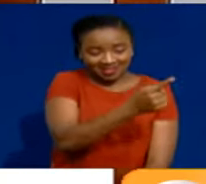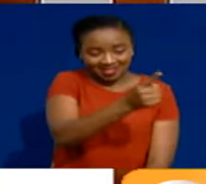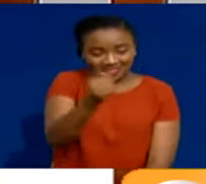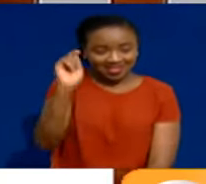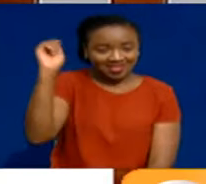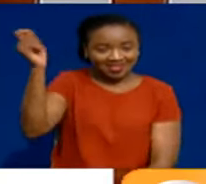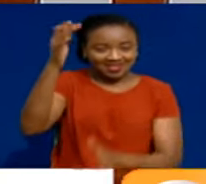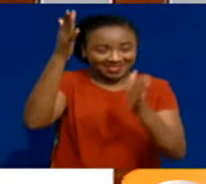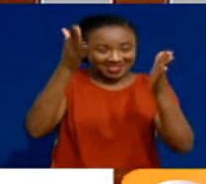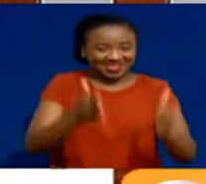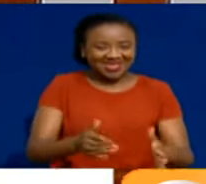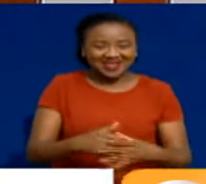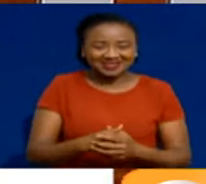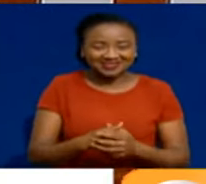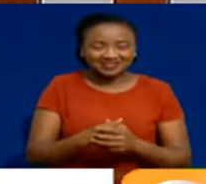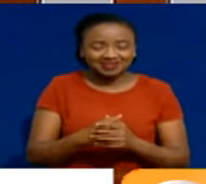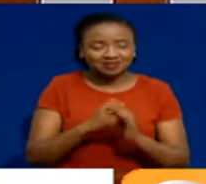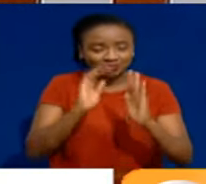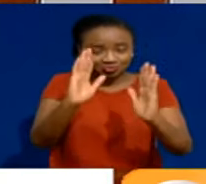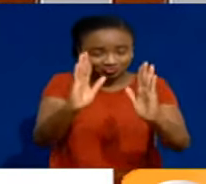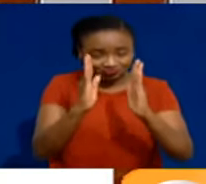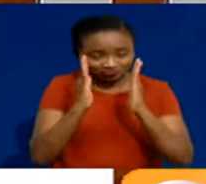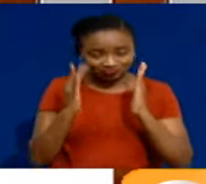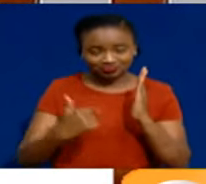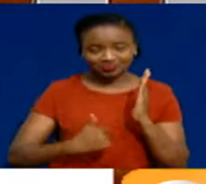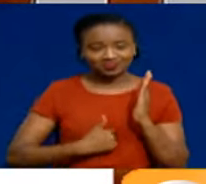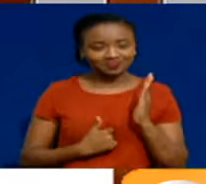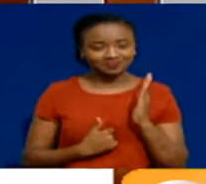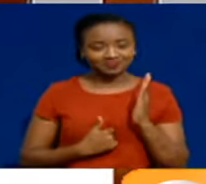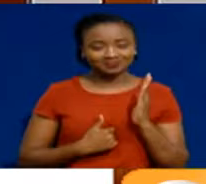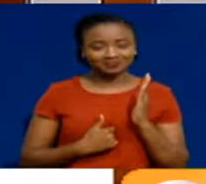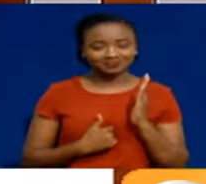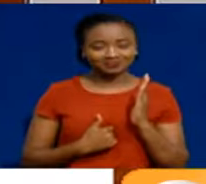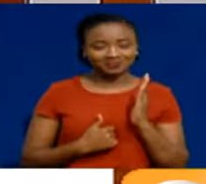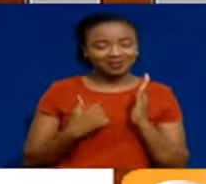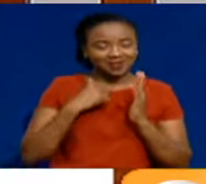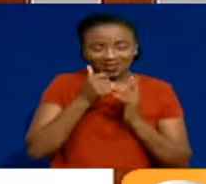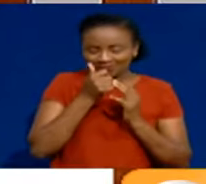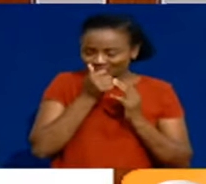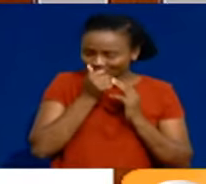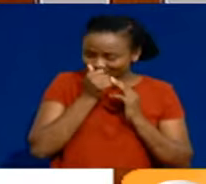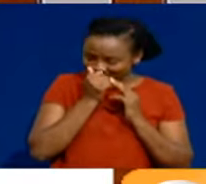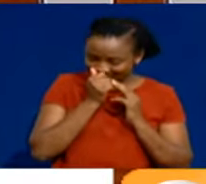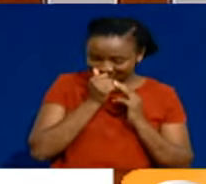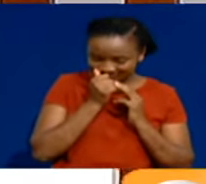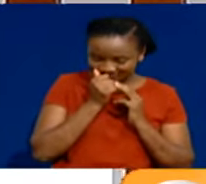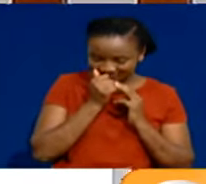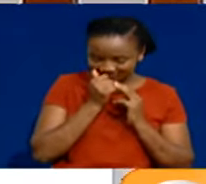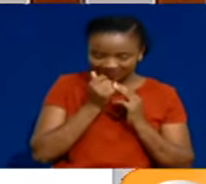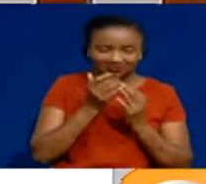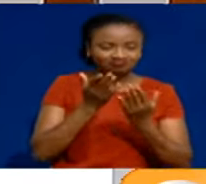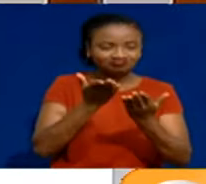Kenyans are listening to me. I wish